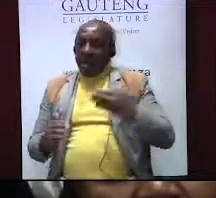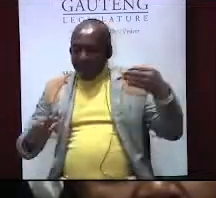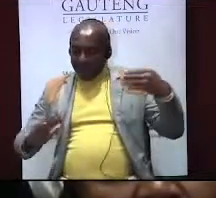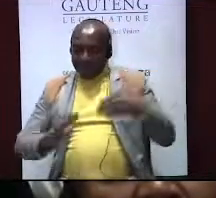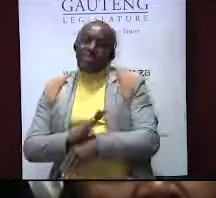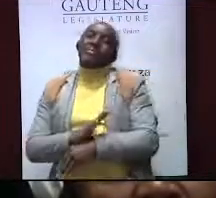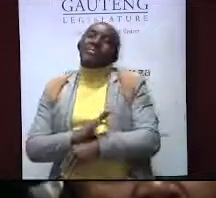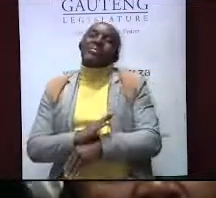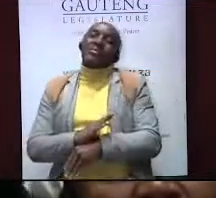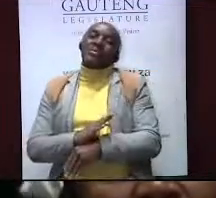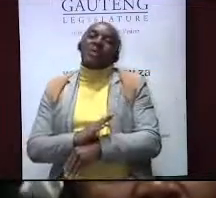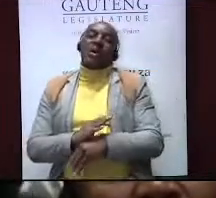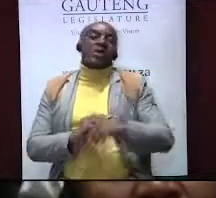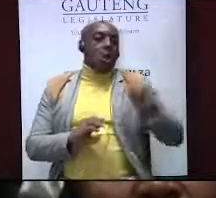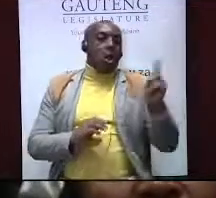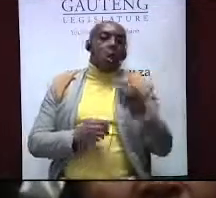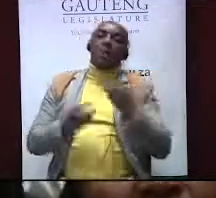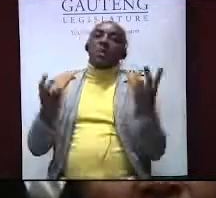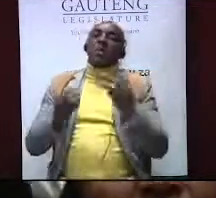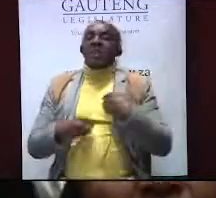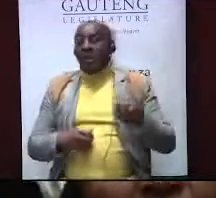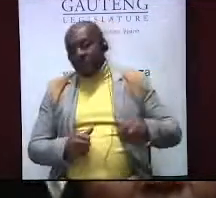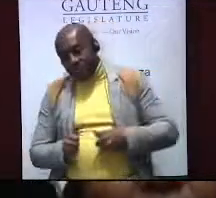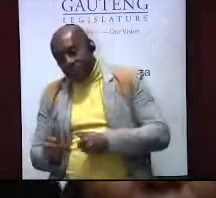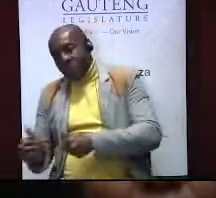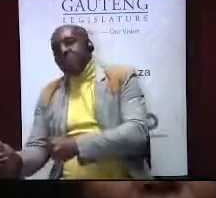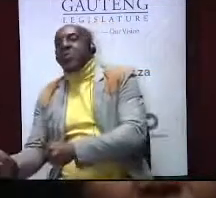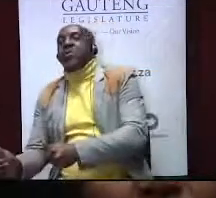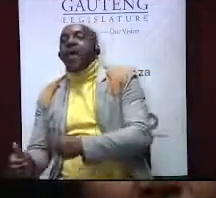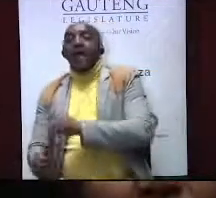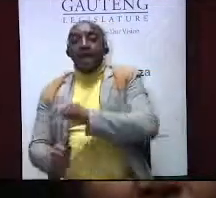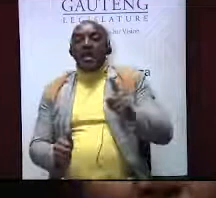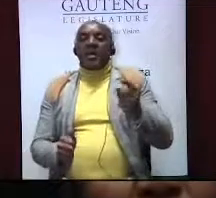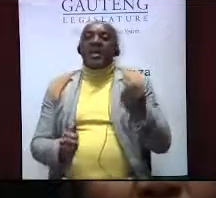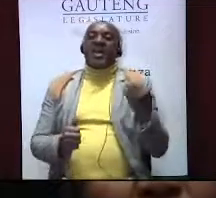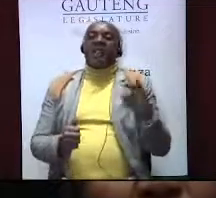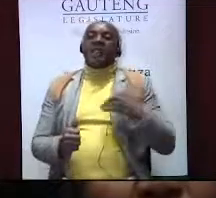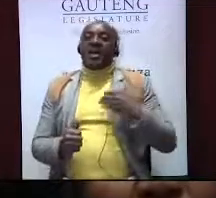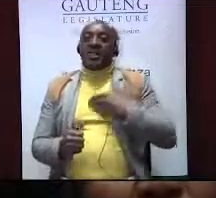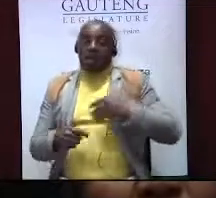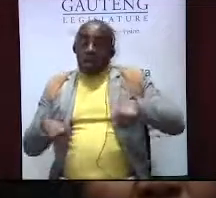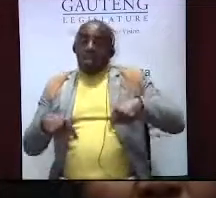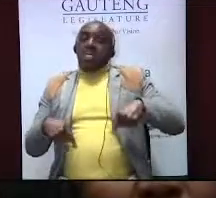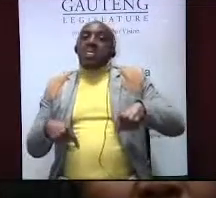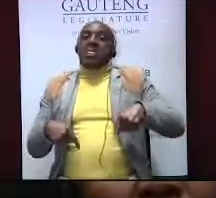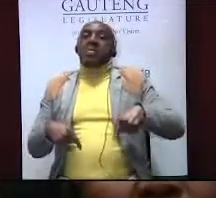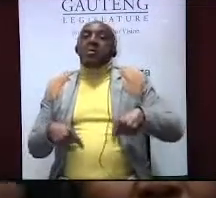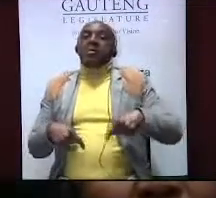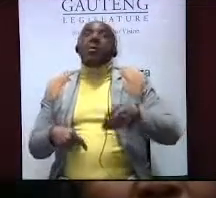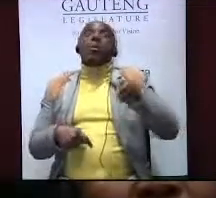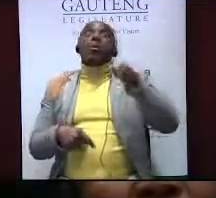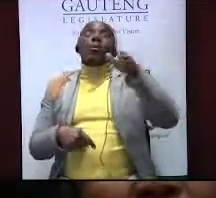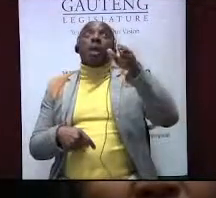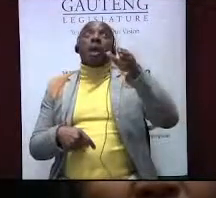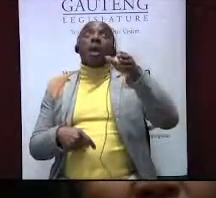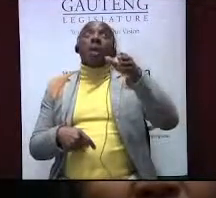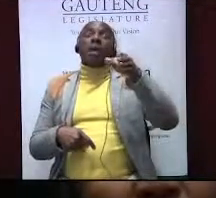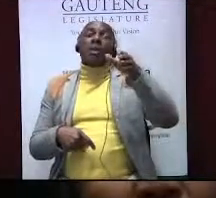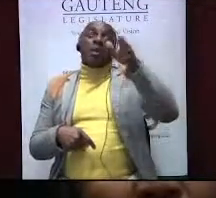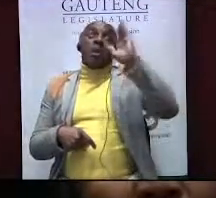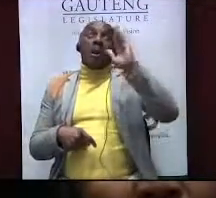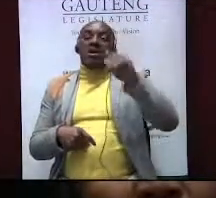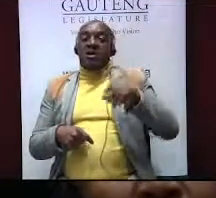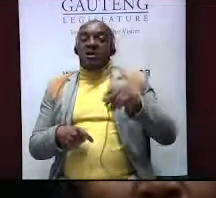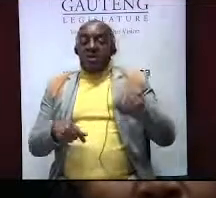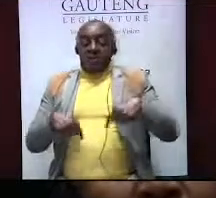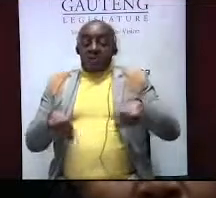yabantu bonke siyalandela kuyo yonke leyo ndawo leyo. So mari masingamsaba uNkulunkulu, the God fearing people yibo abazokwazi